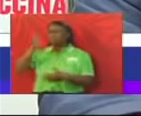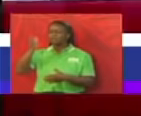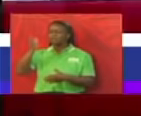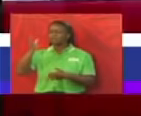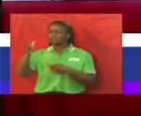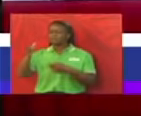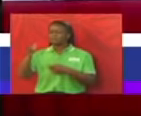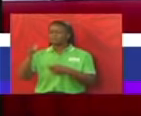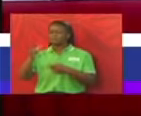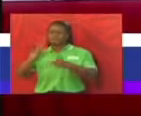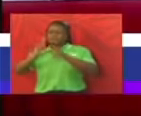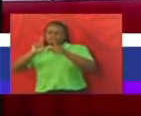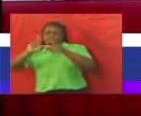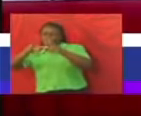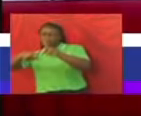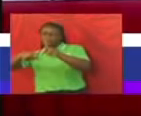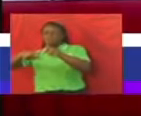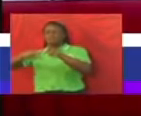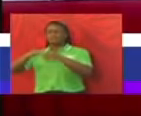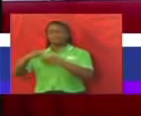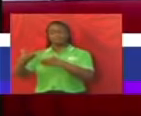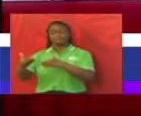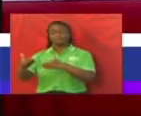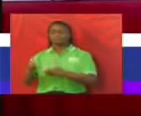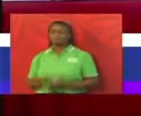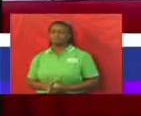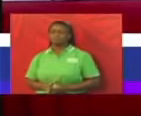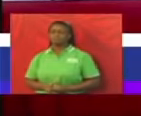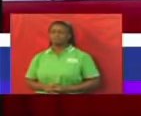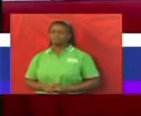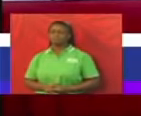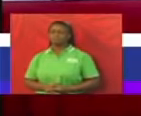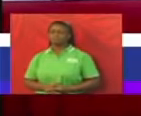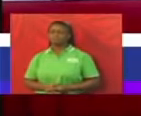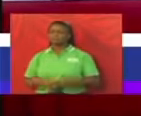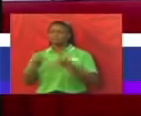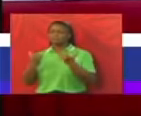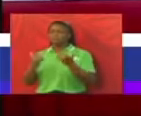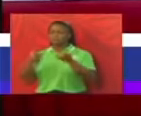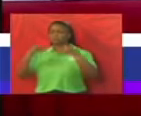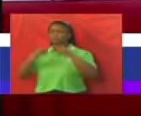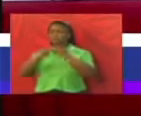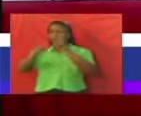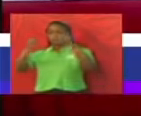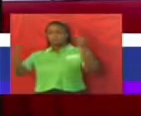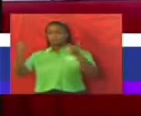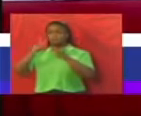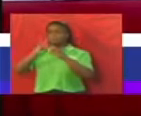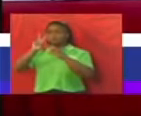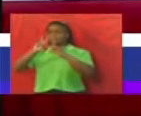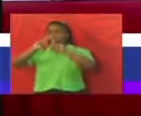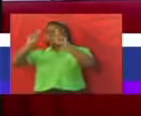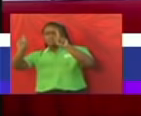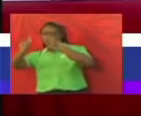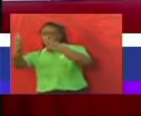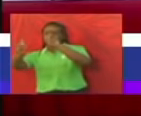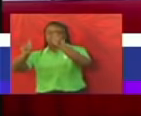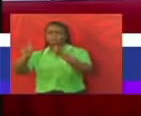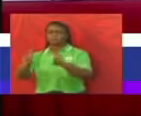much, Dr. Hines. We will now move to Newsday for your 2 questions. Good morning, Newsday.